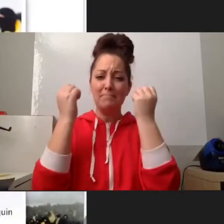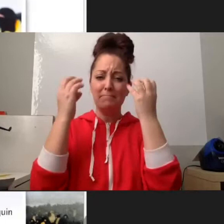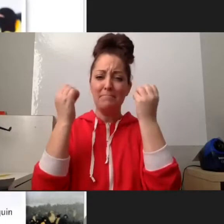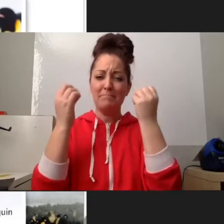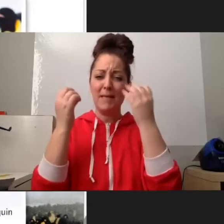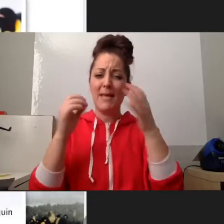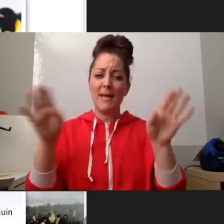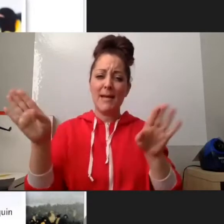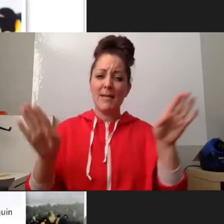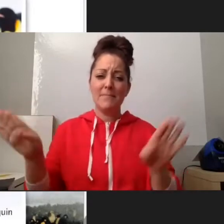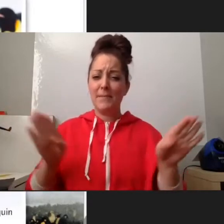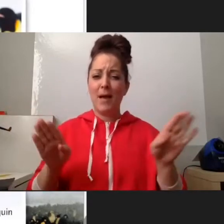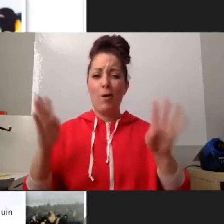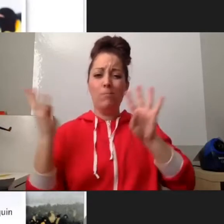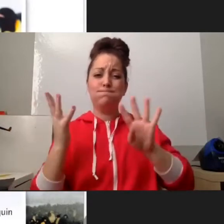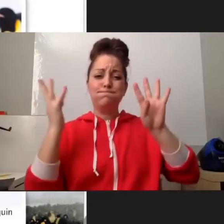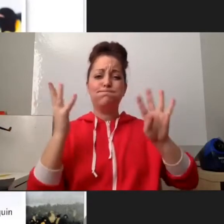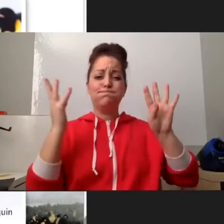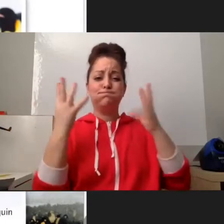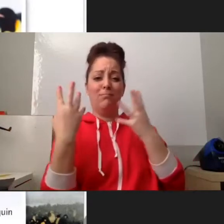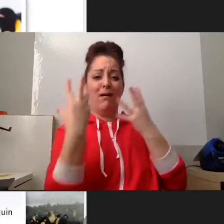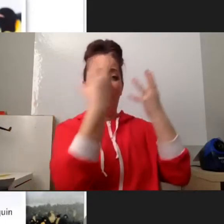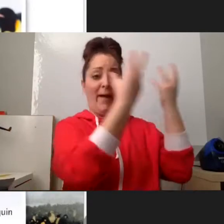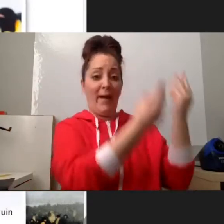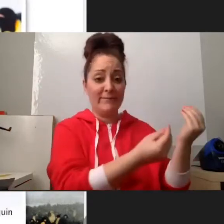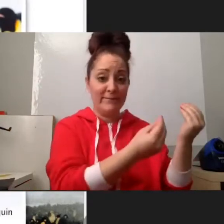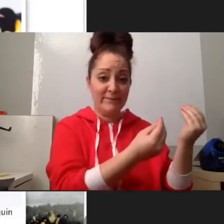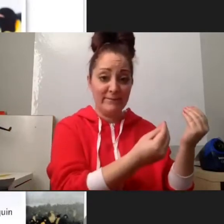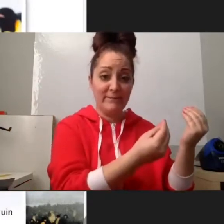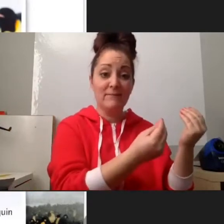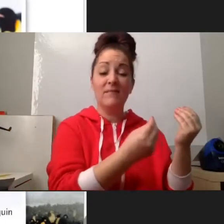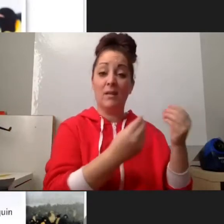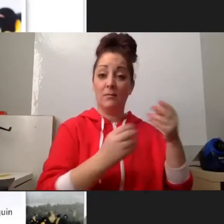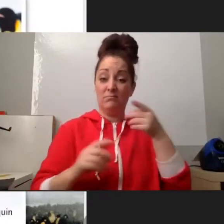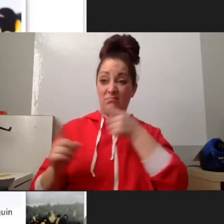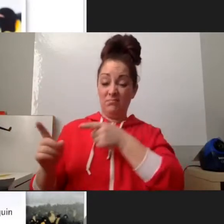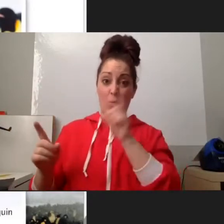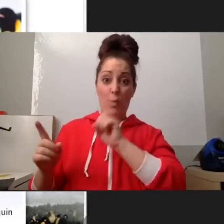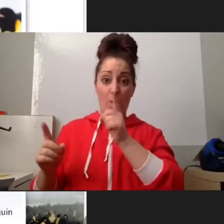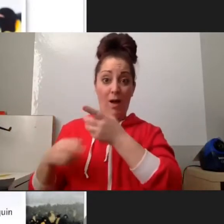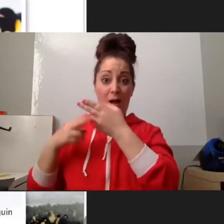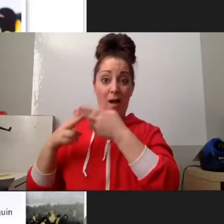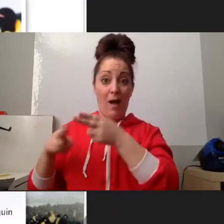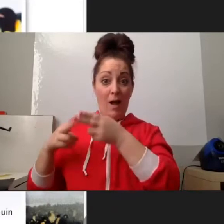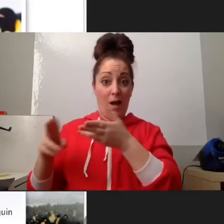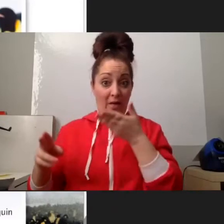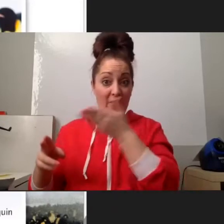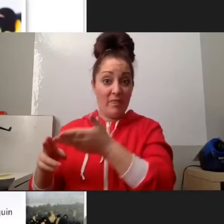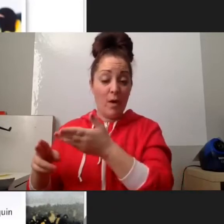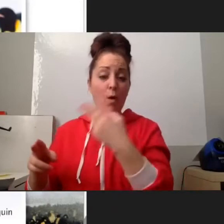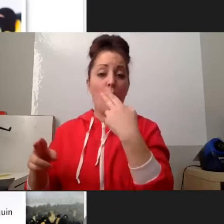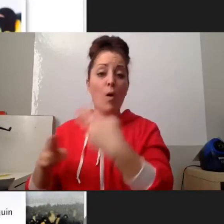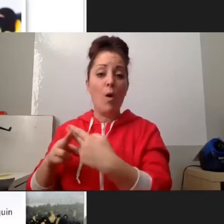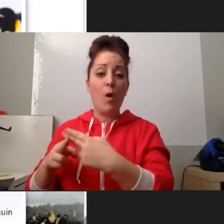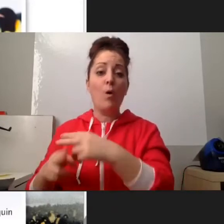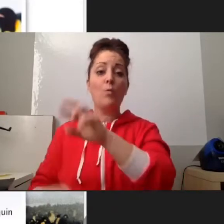Along with many other penguins, the mother penguin leaves the rookery where she laid her eggs.